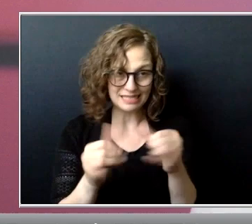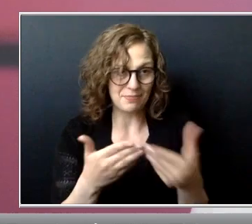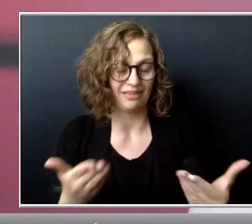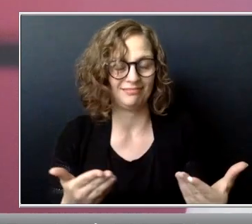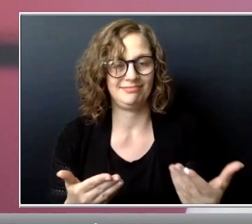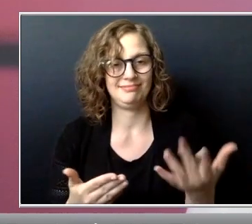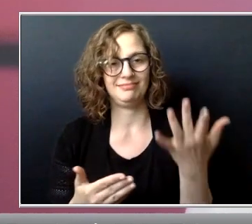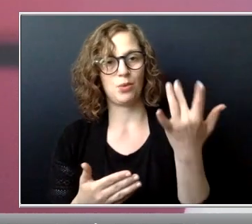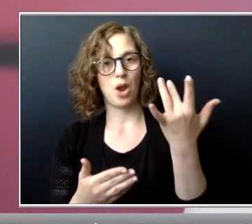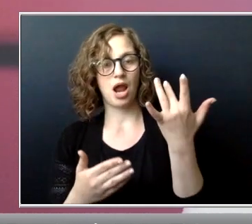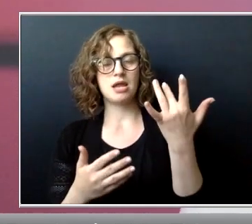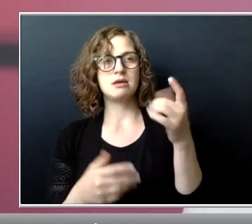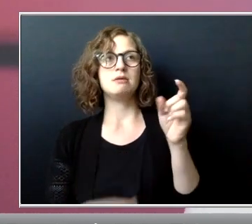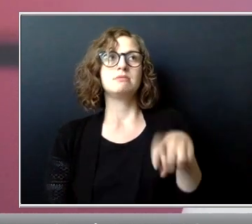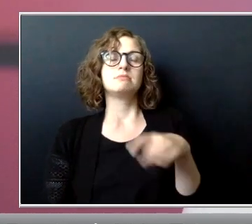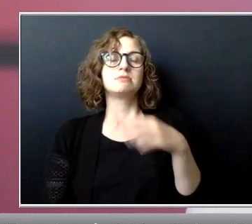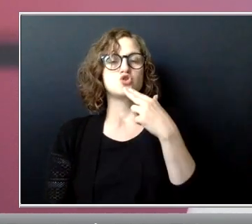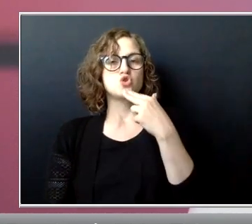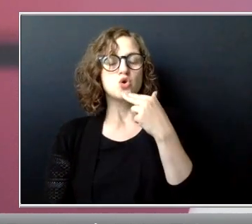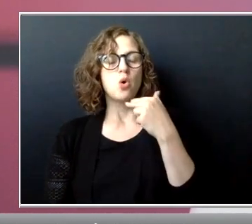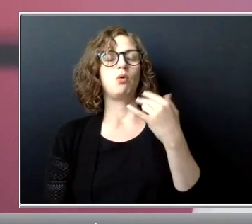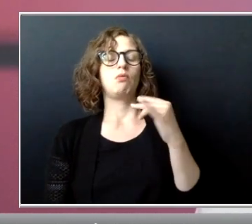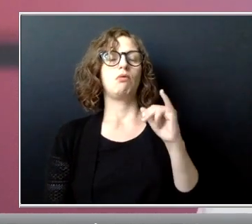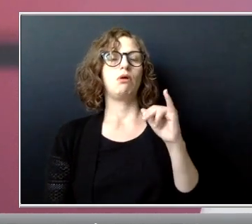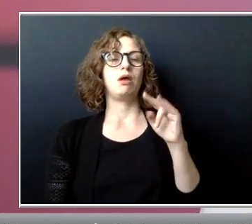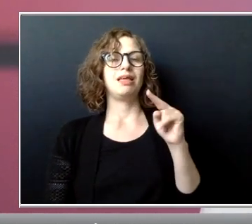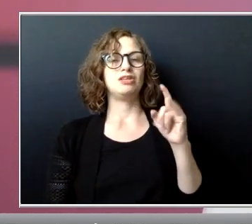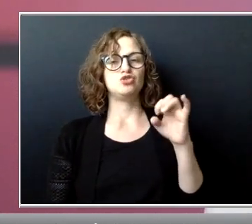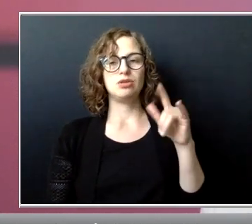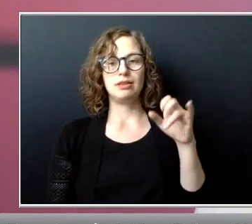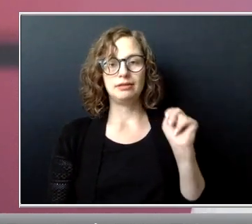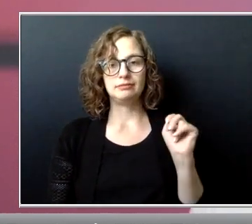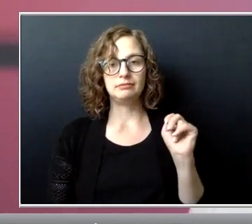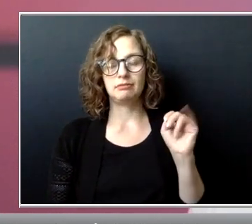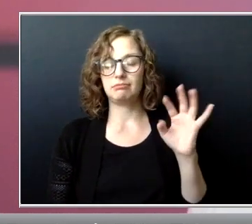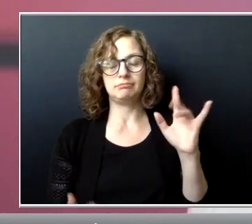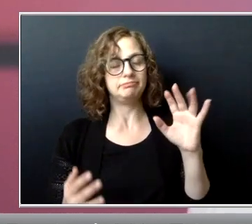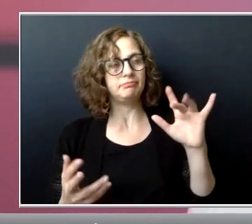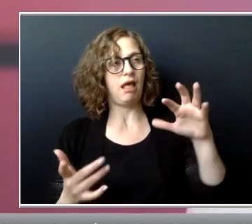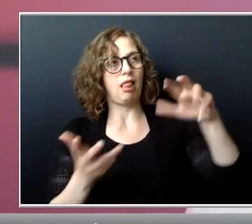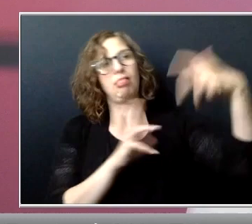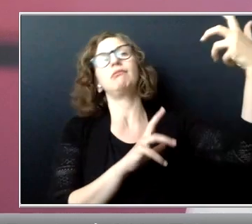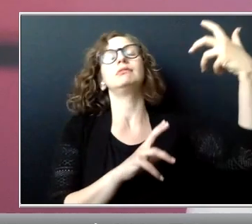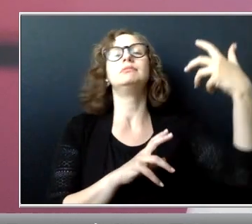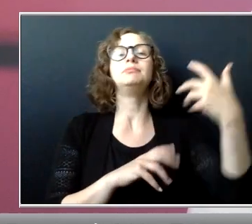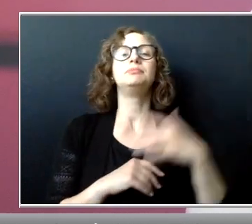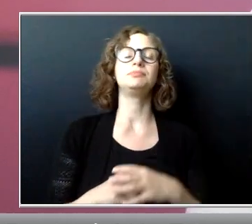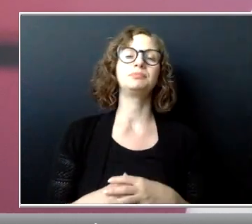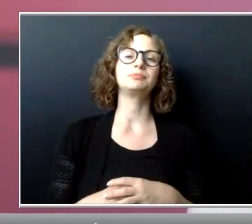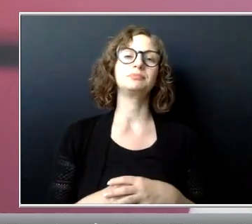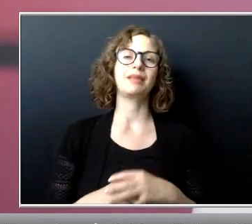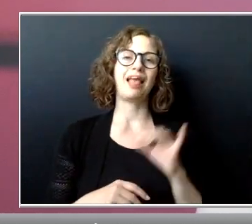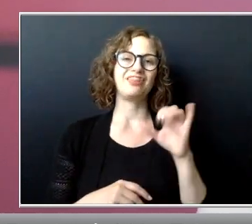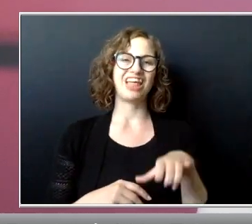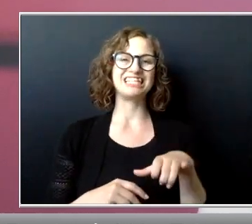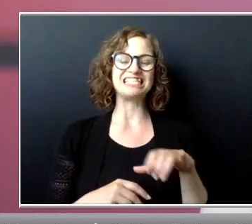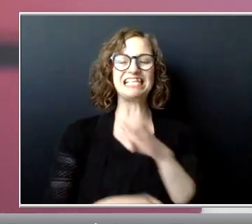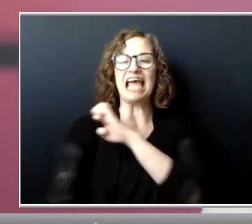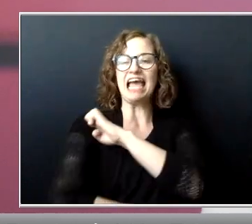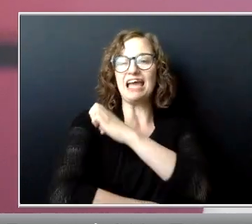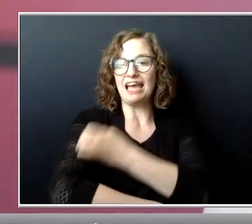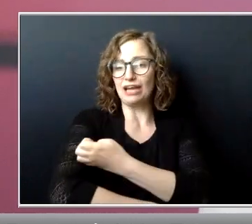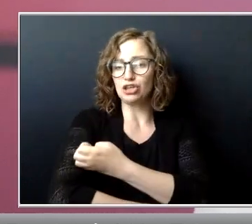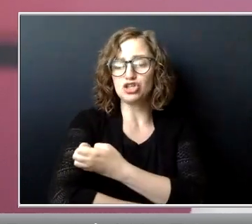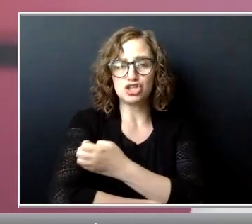glucose or insulin and the mismanagement of that. I mean, that's the energy block for cells. So on a